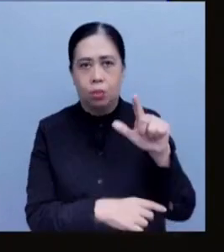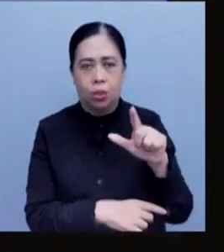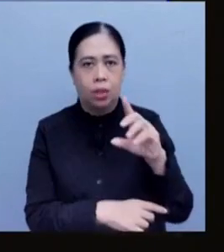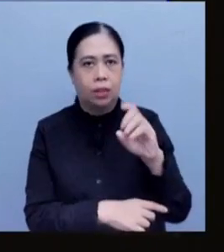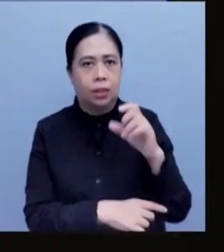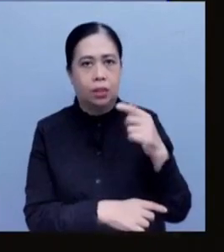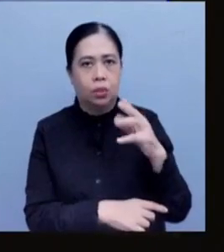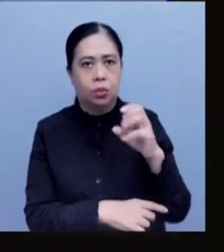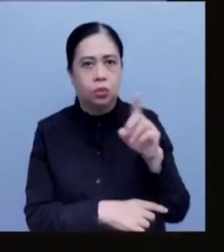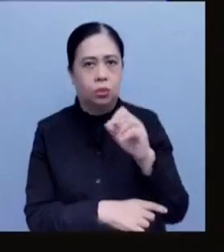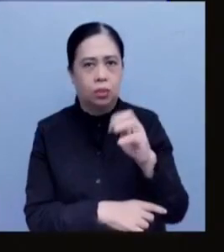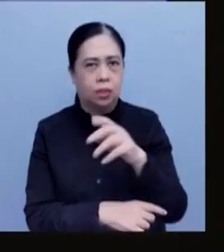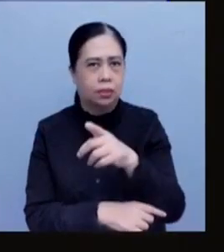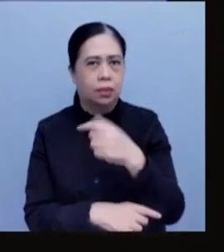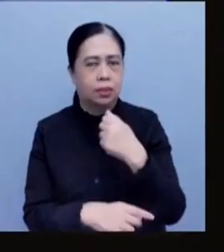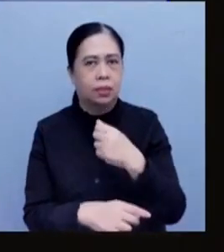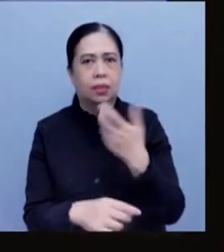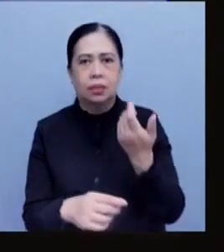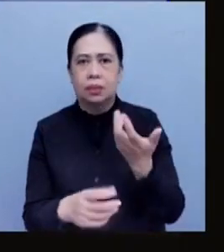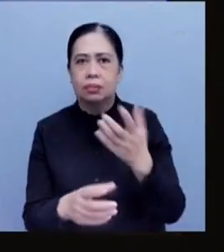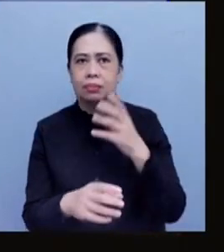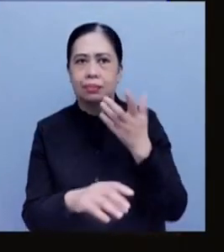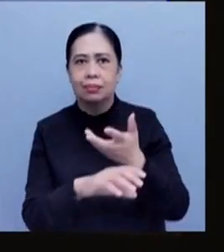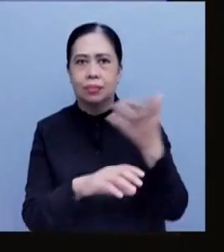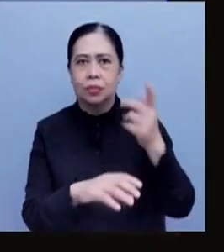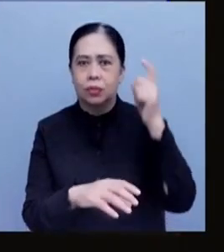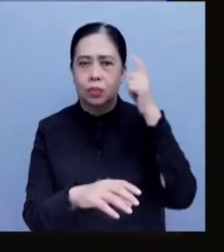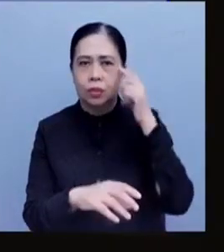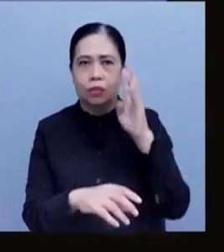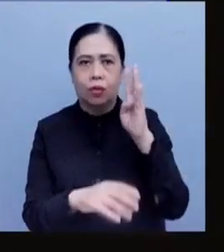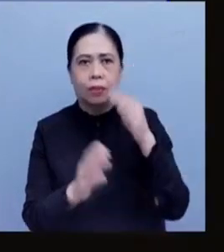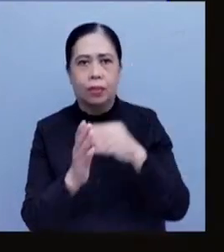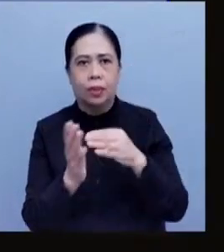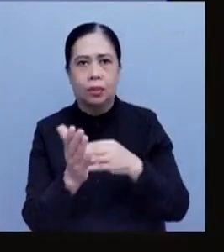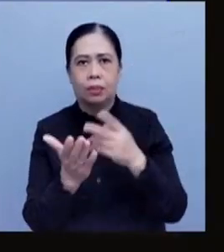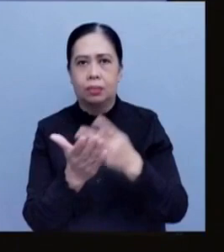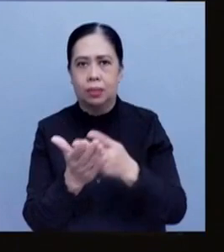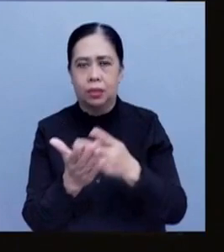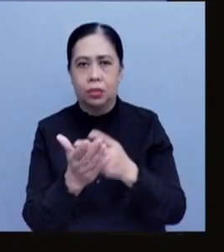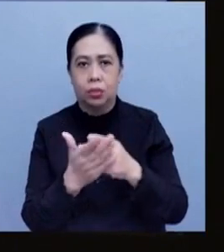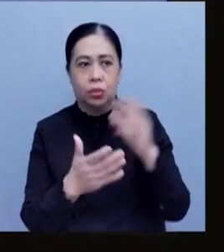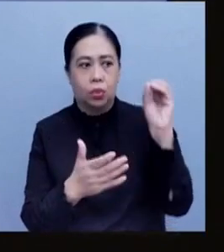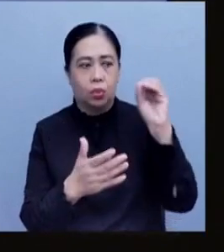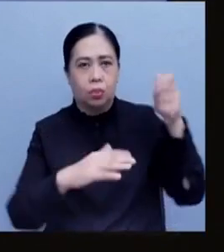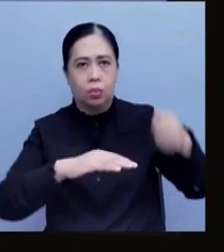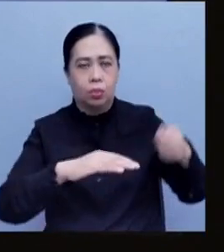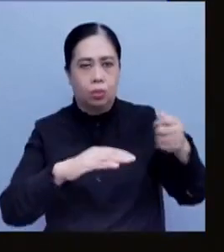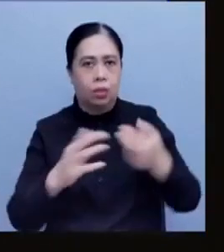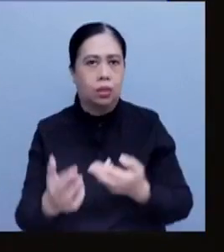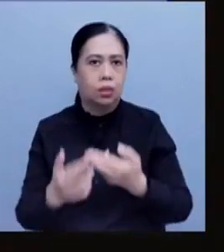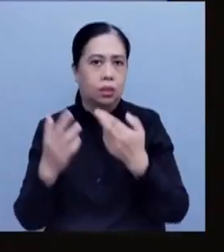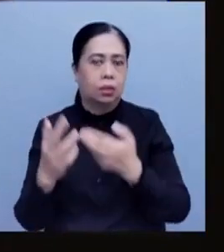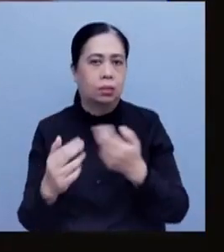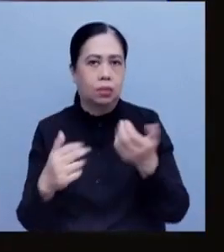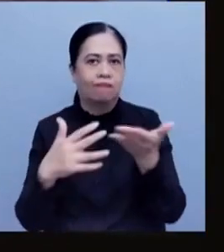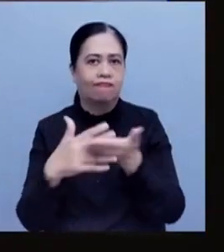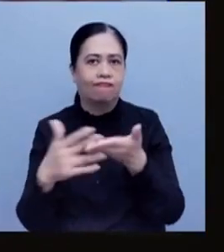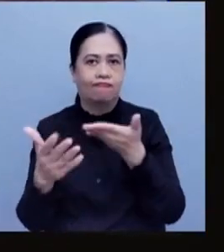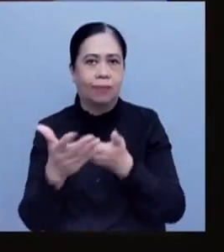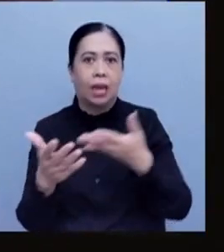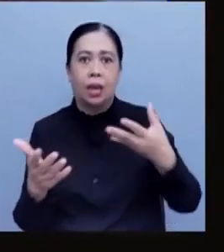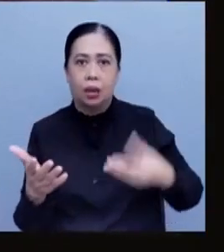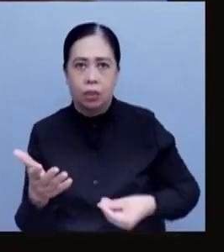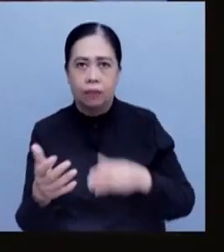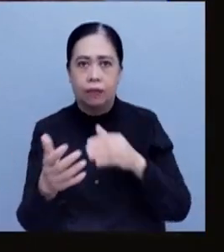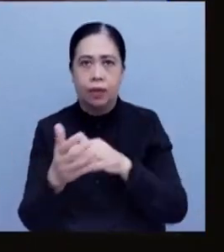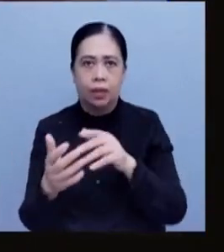undue injury to the government in the total amount of 4 billion pesos. The Ombudsman also recommended the filing of graft charges against